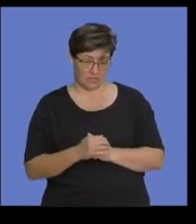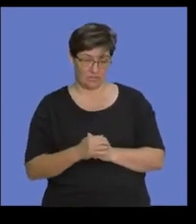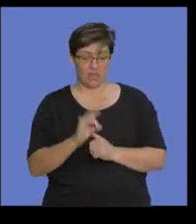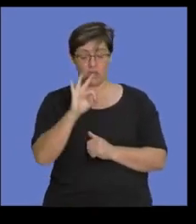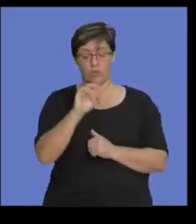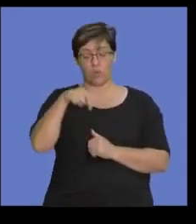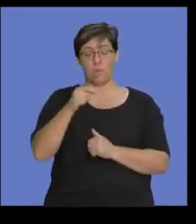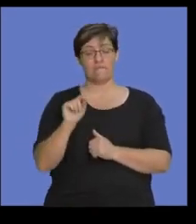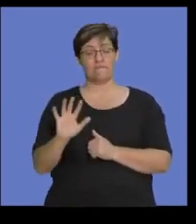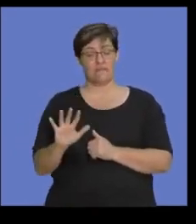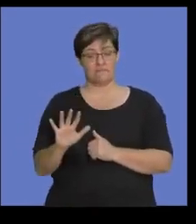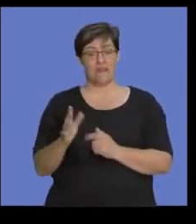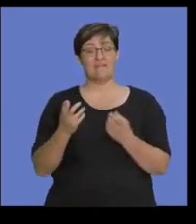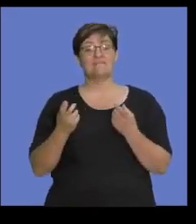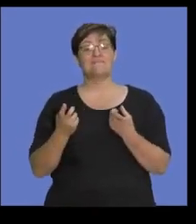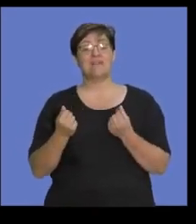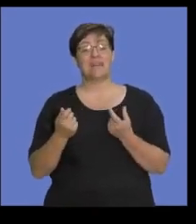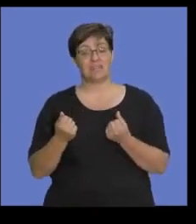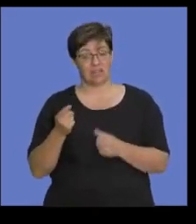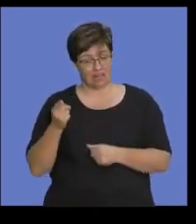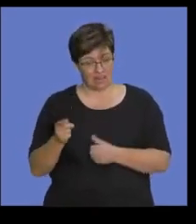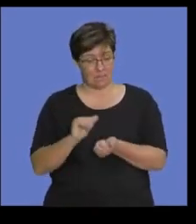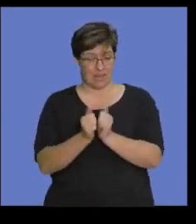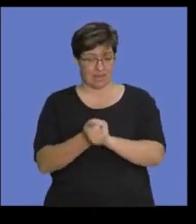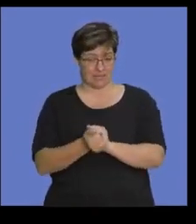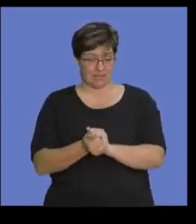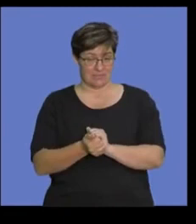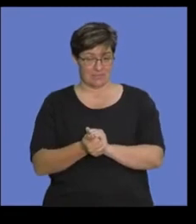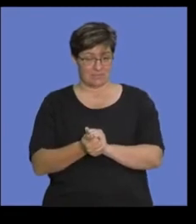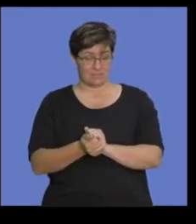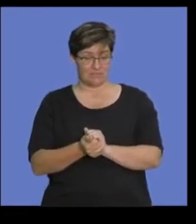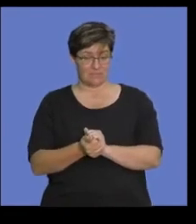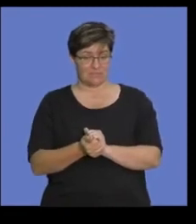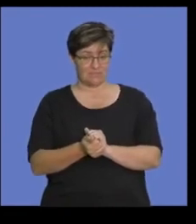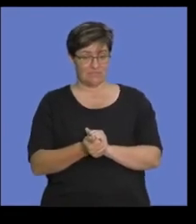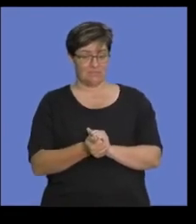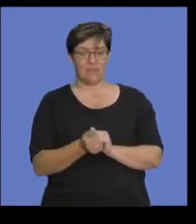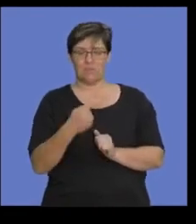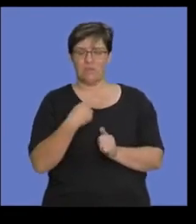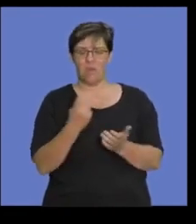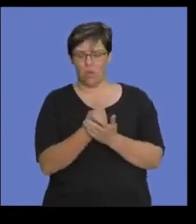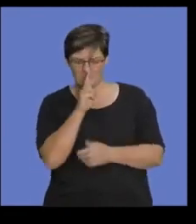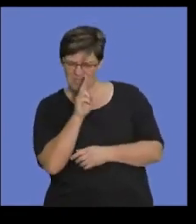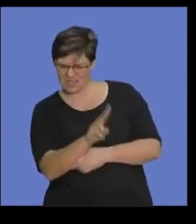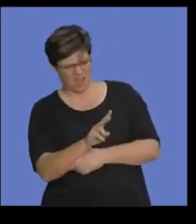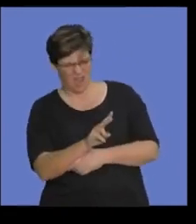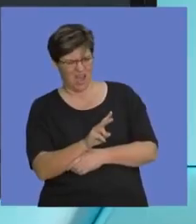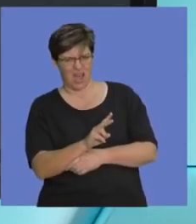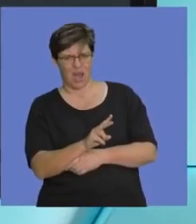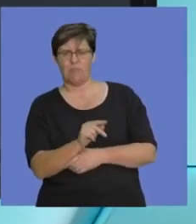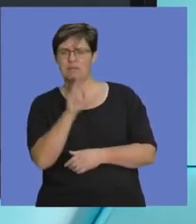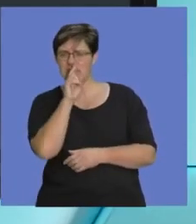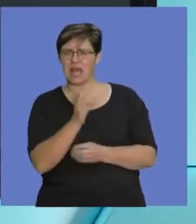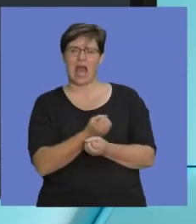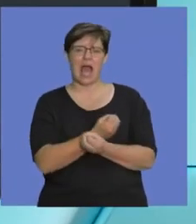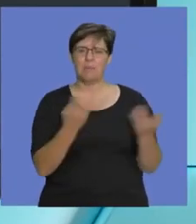that 3.5 in financial maths is there. Now, one thing, guys, that I always see people doing is